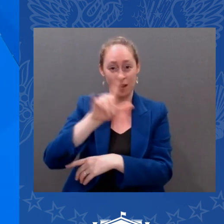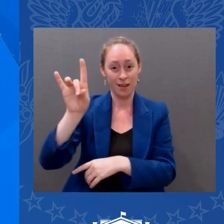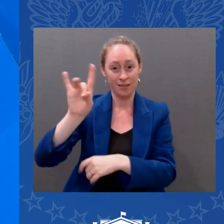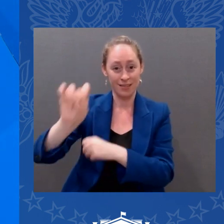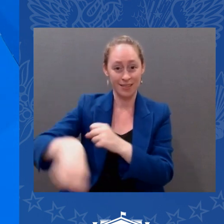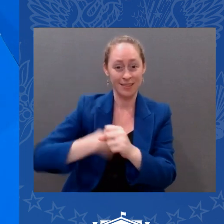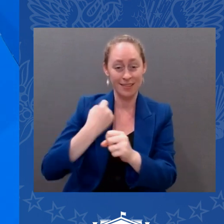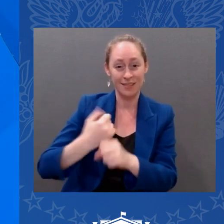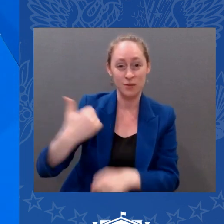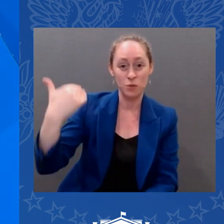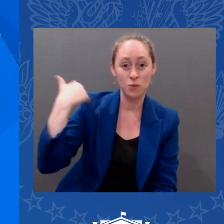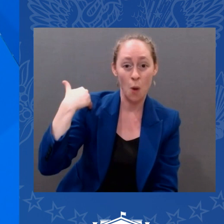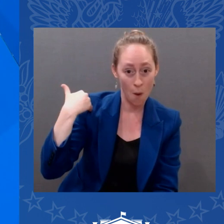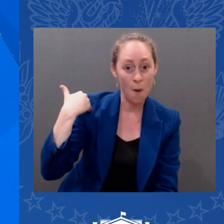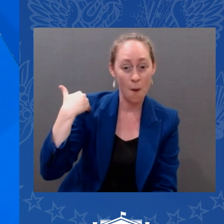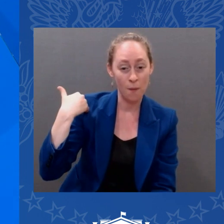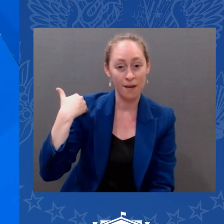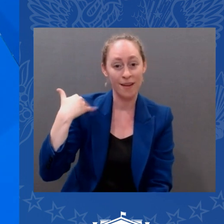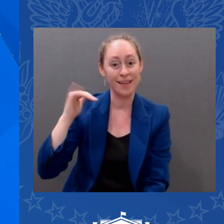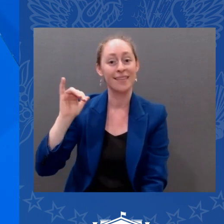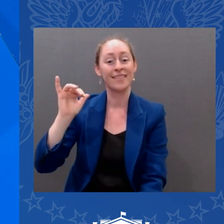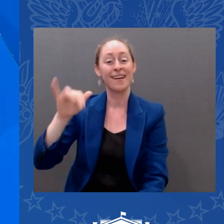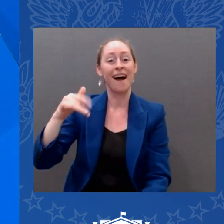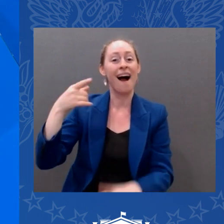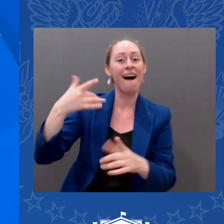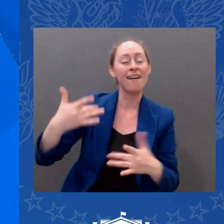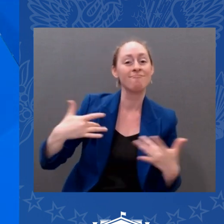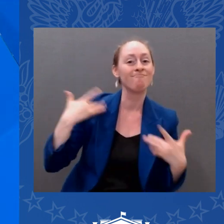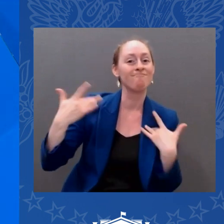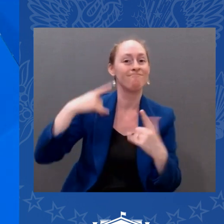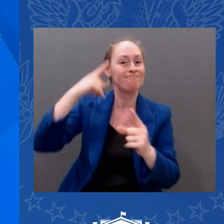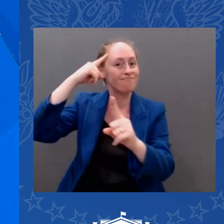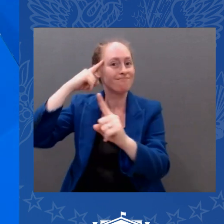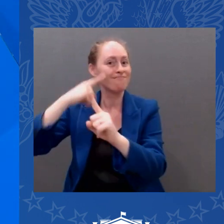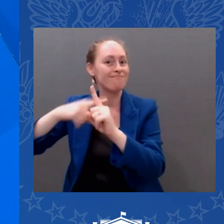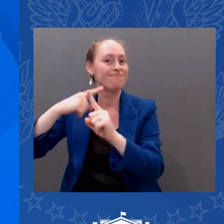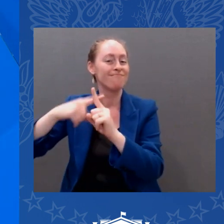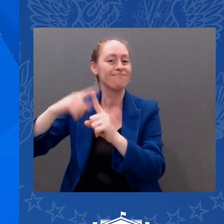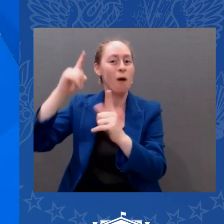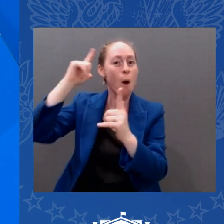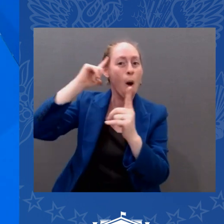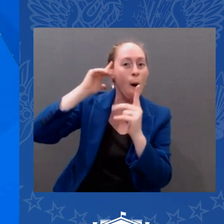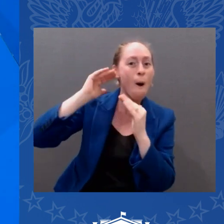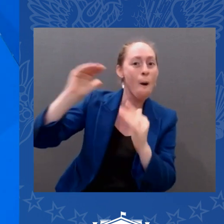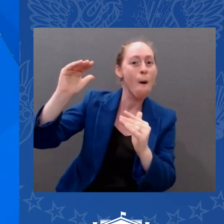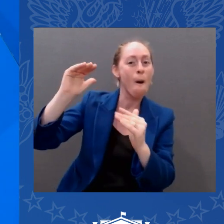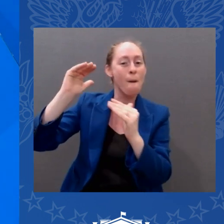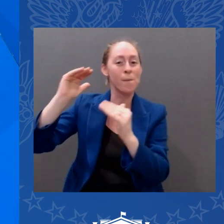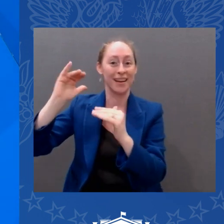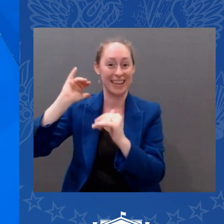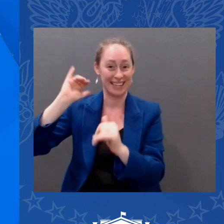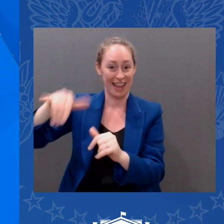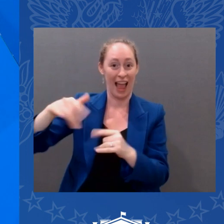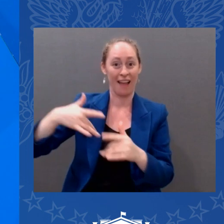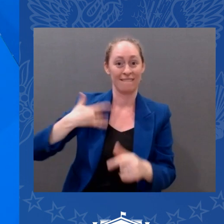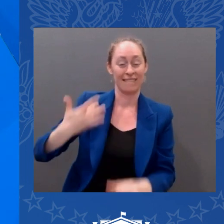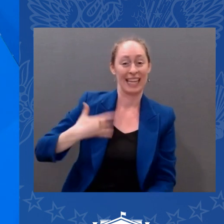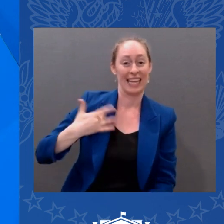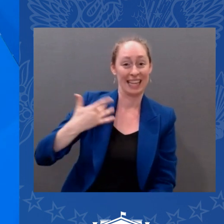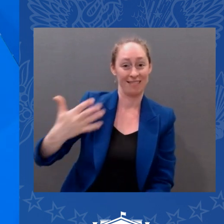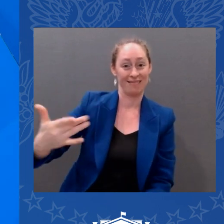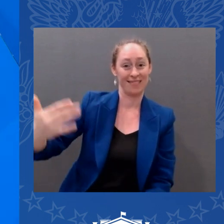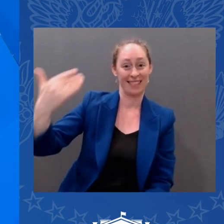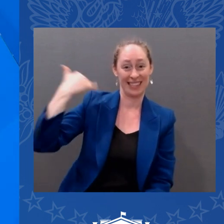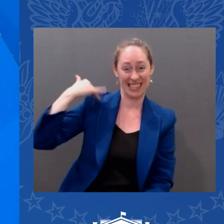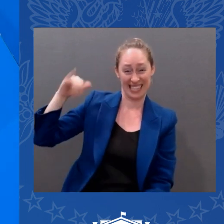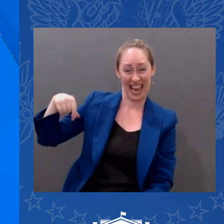new possibilities that defined that first summit, remains key to facing the challenge of today and unlocking the